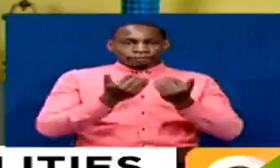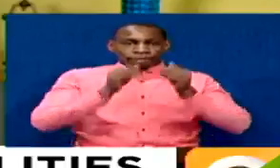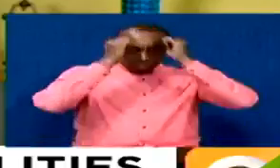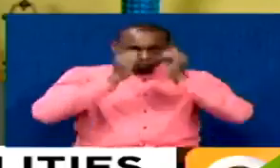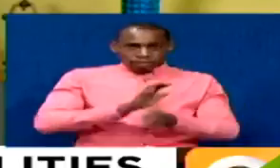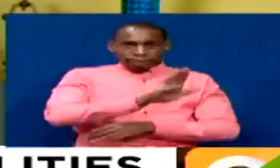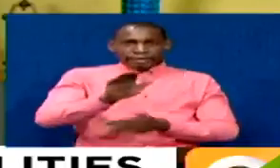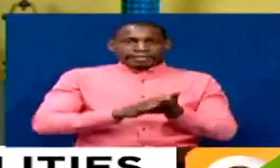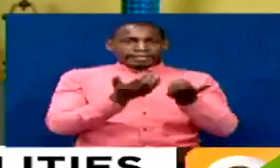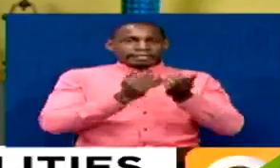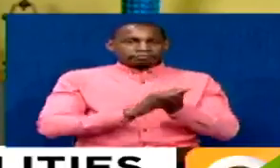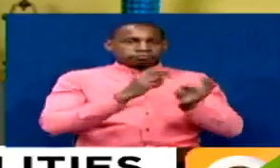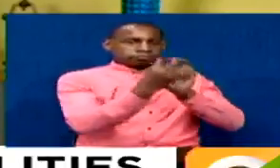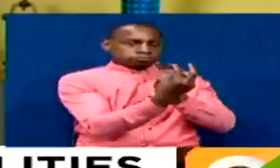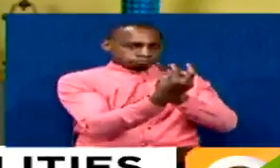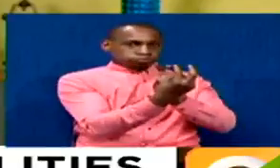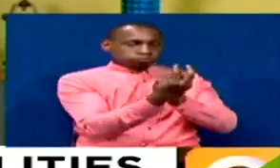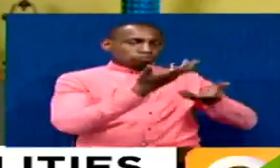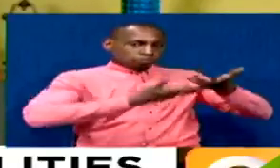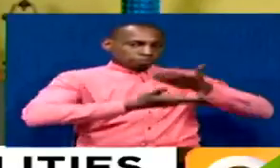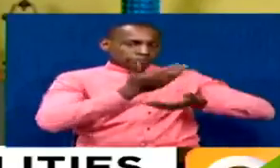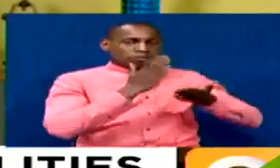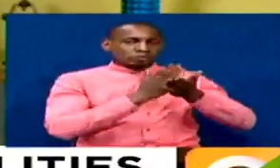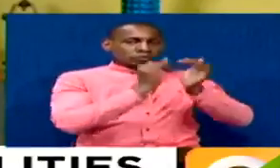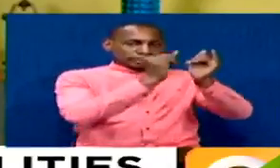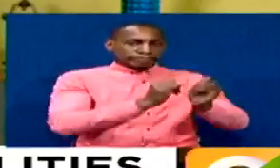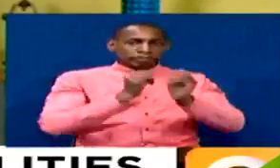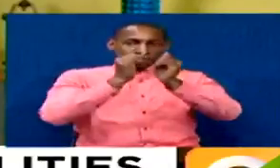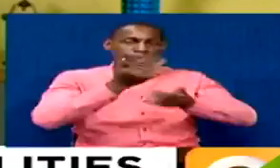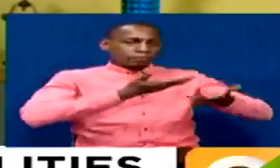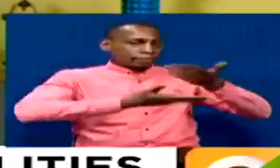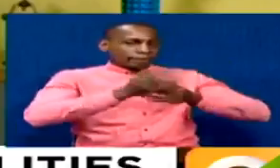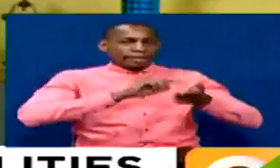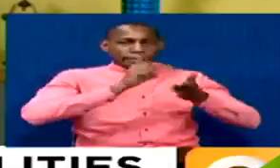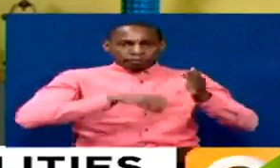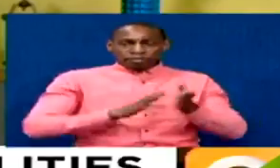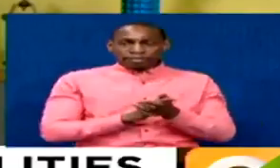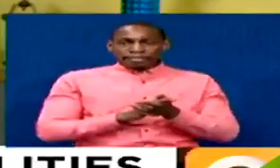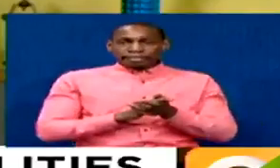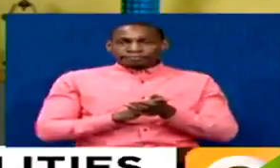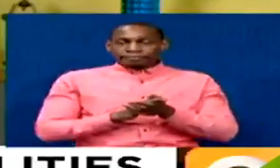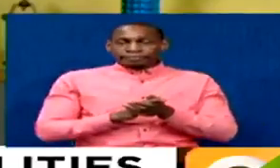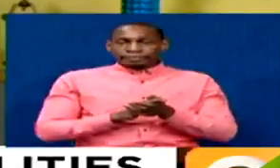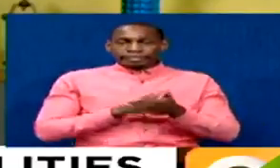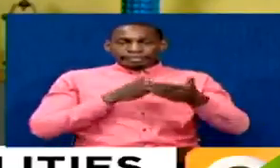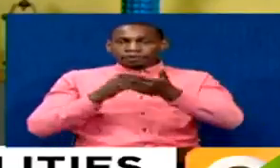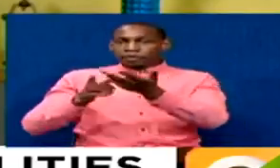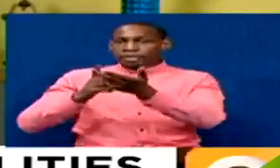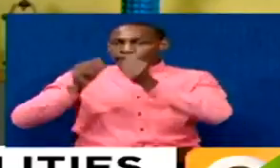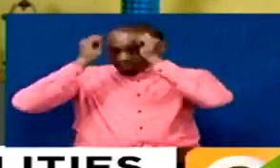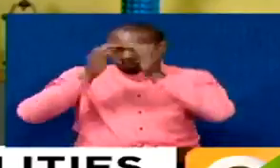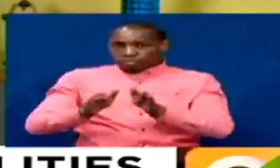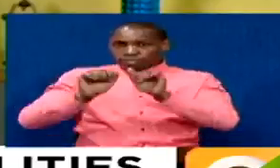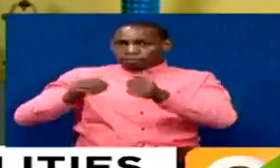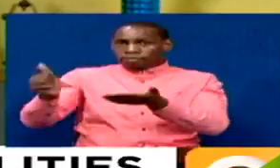who require almost one-on-one approach, highly individualized approach, and therefore that limits the number of the students that we